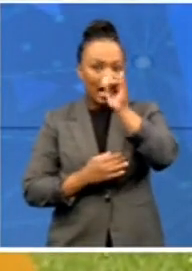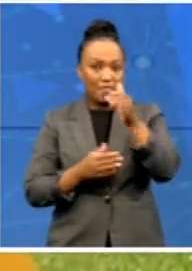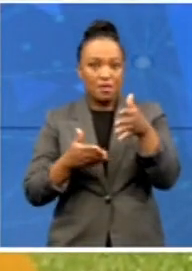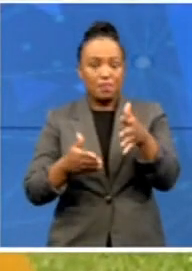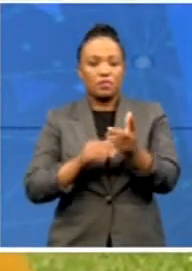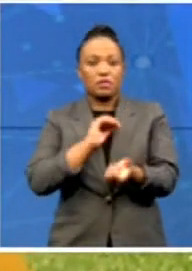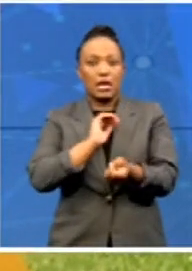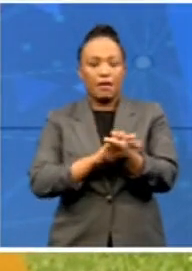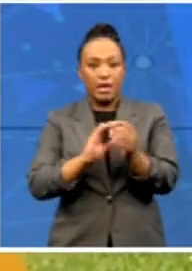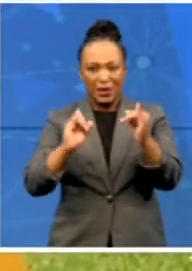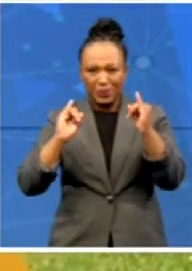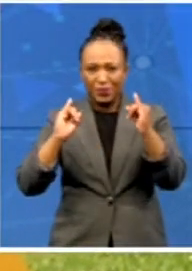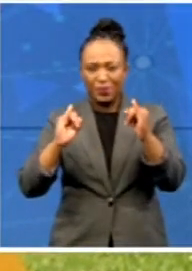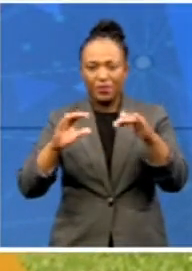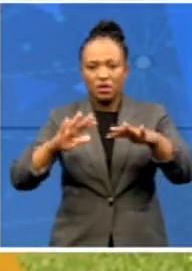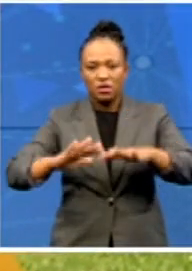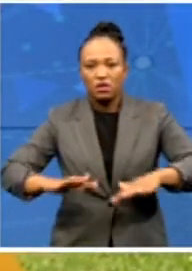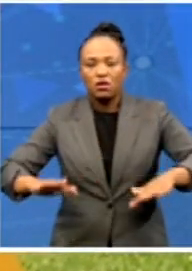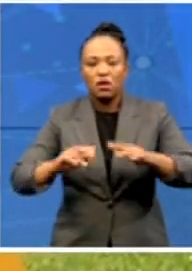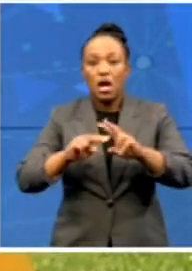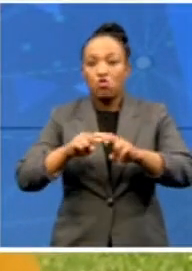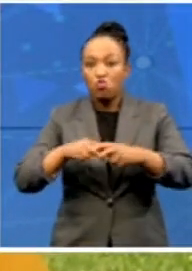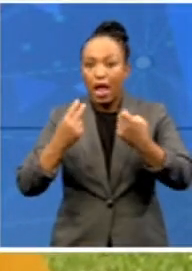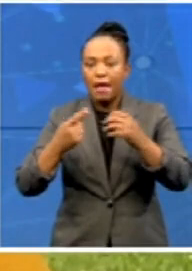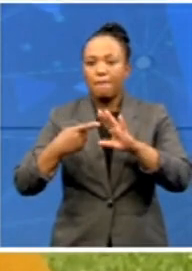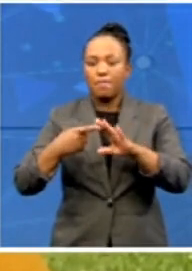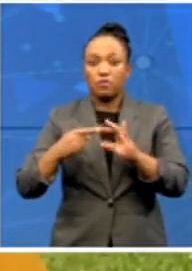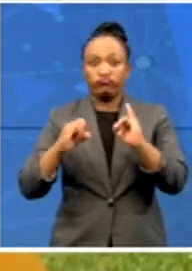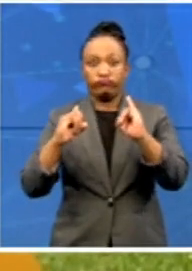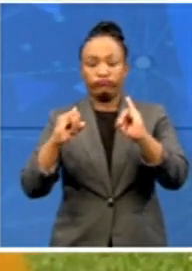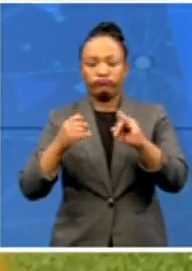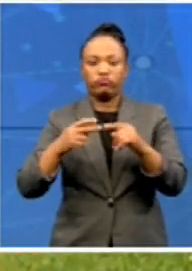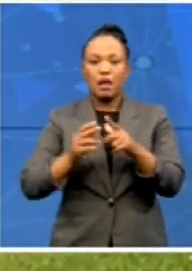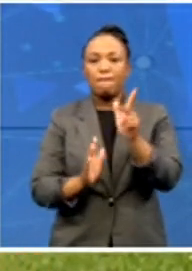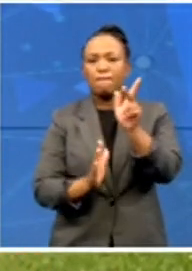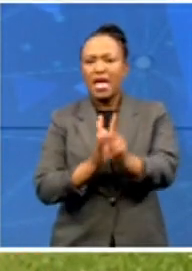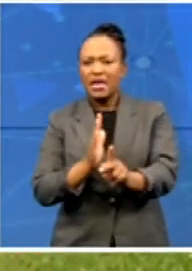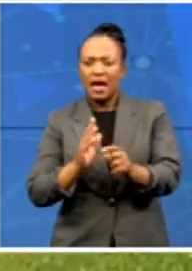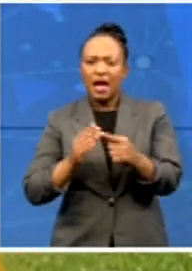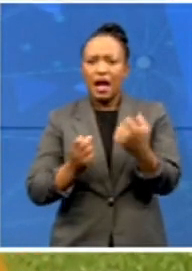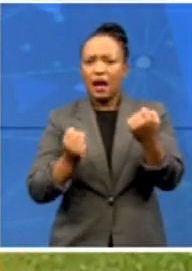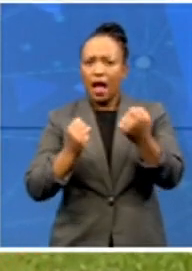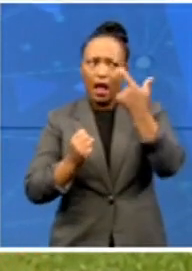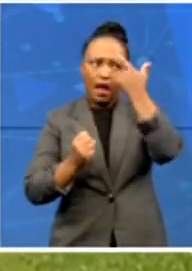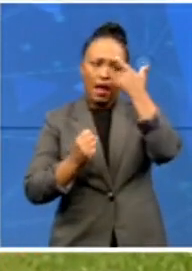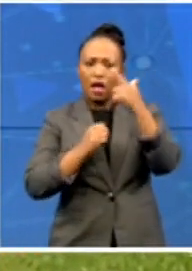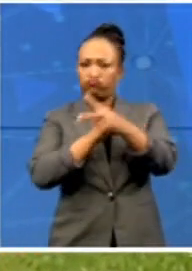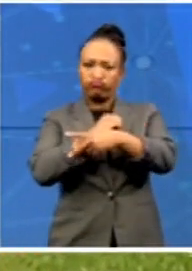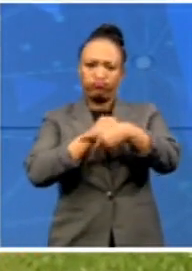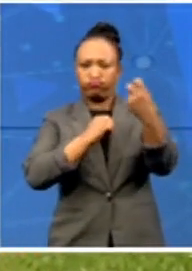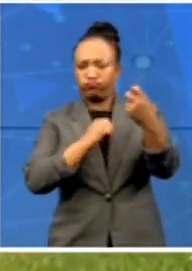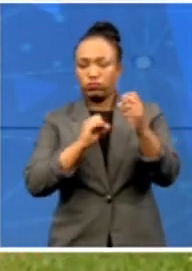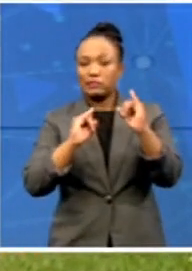Rape is one of them, murder is one of them, car hijackings is one of them. I was also told that just after this